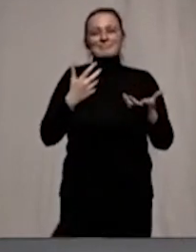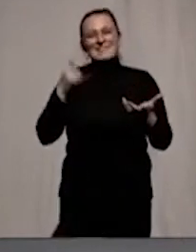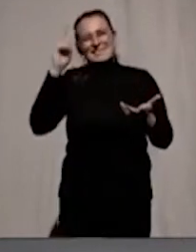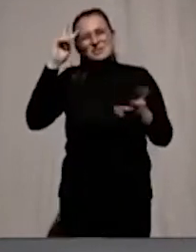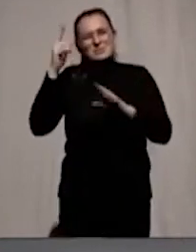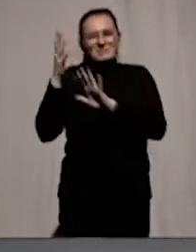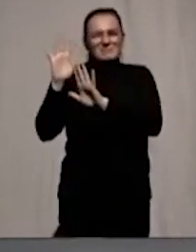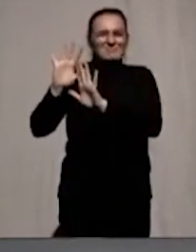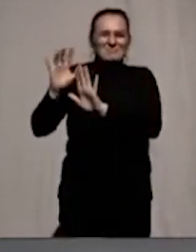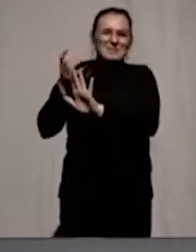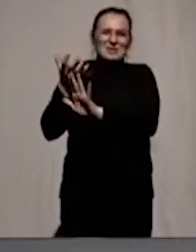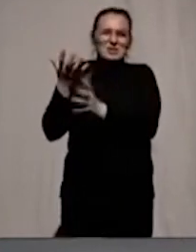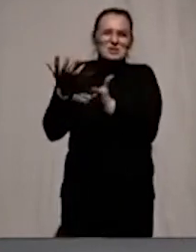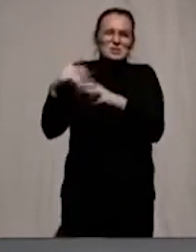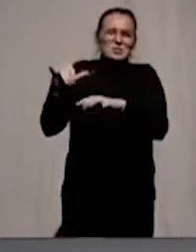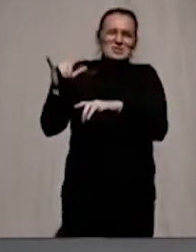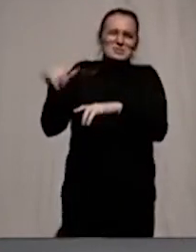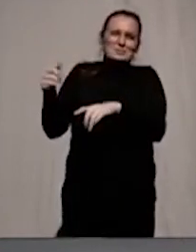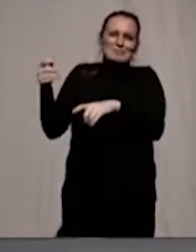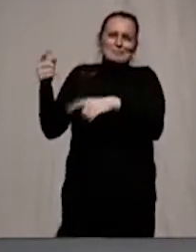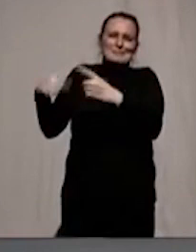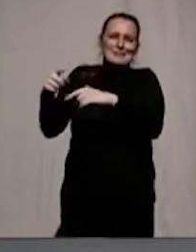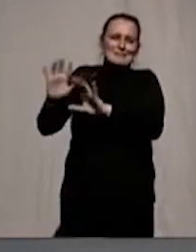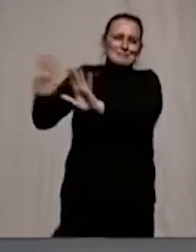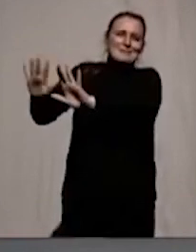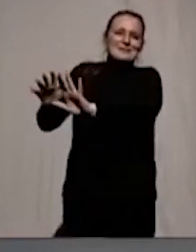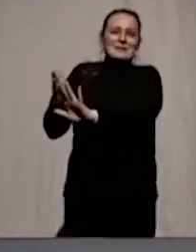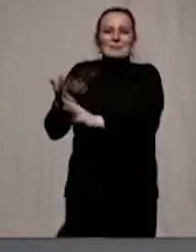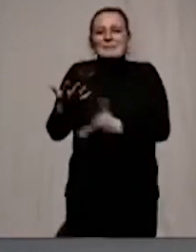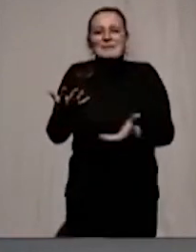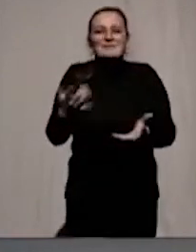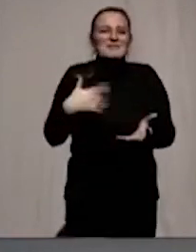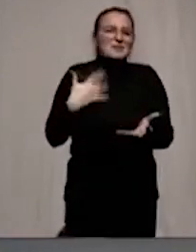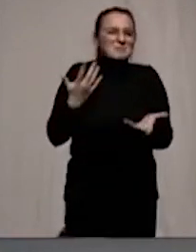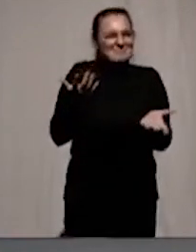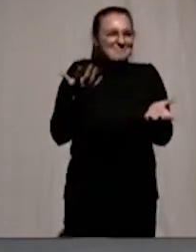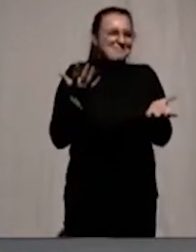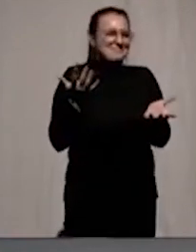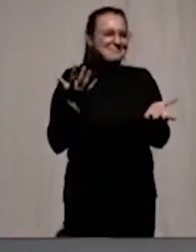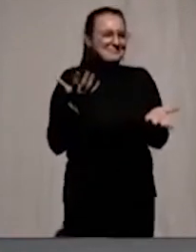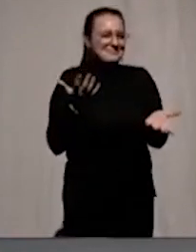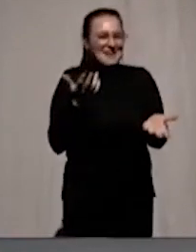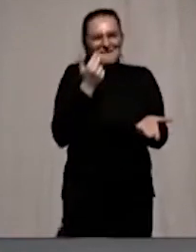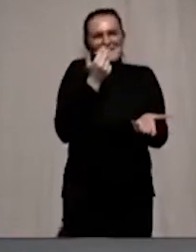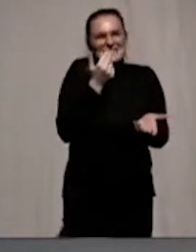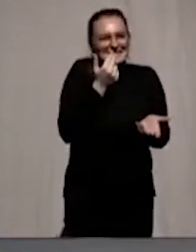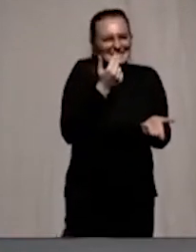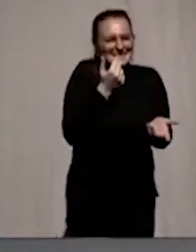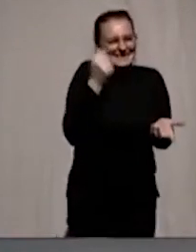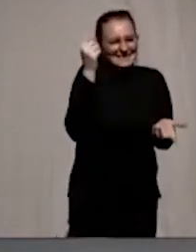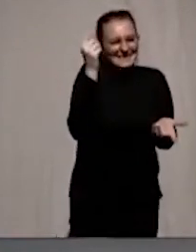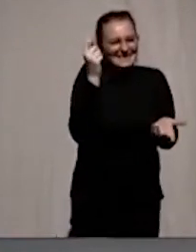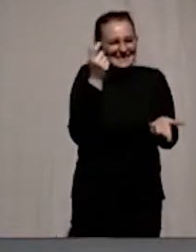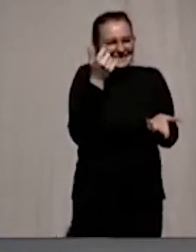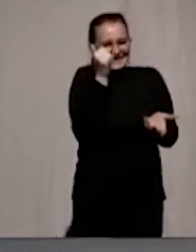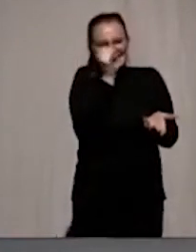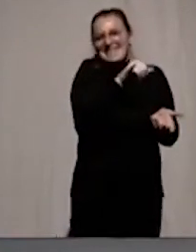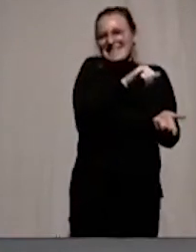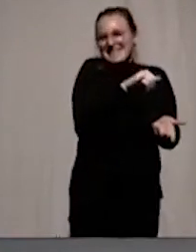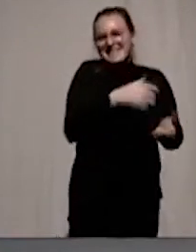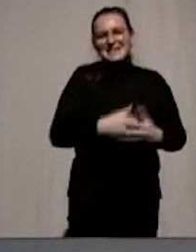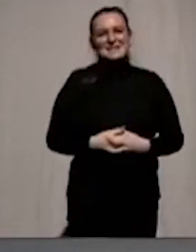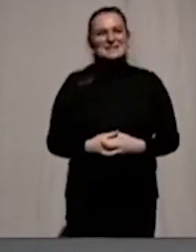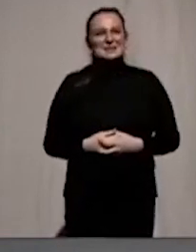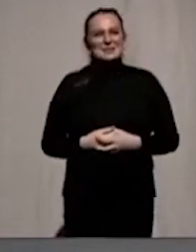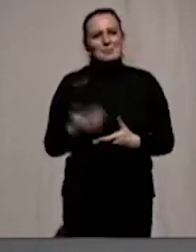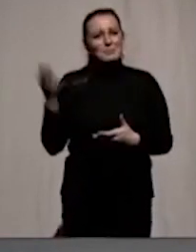you'll feel off. Silly. You'll feel silly. But everybody first time I wore heels, I felt